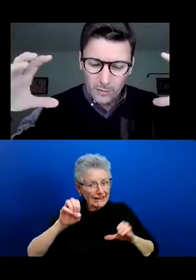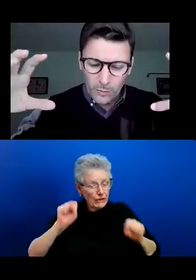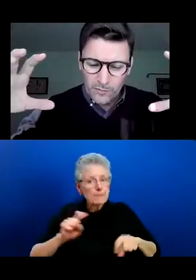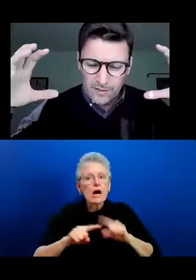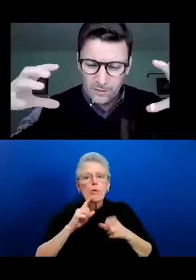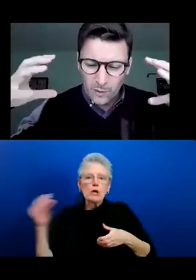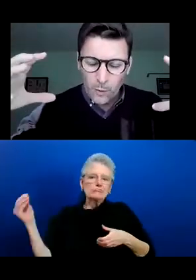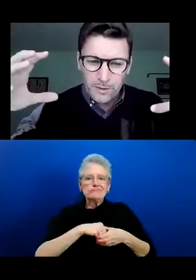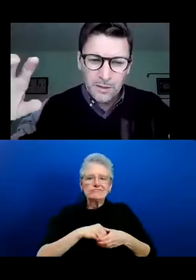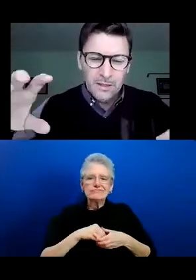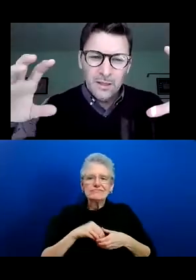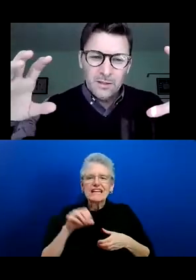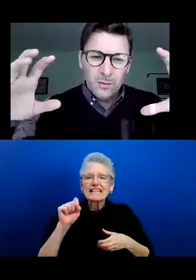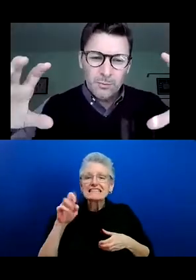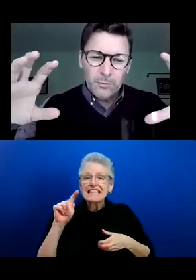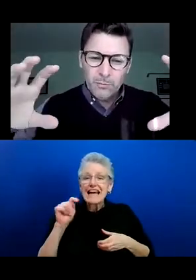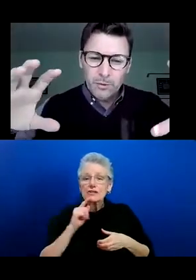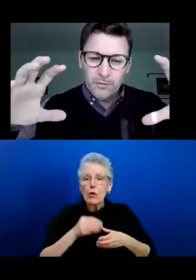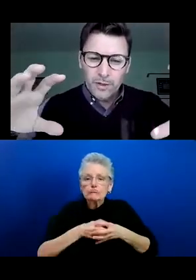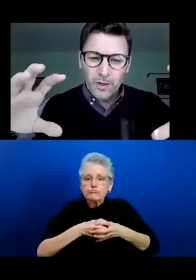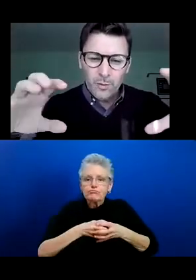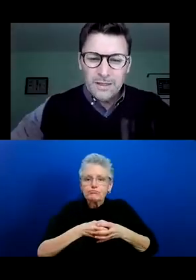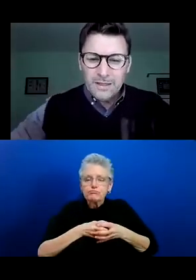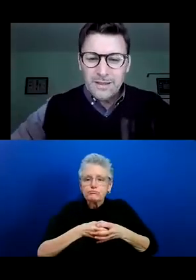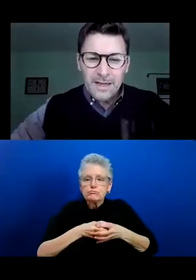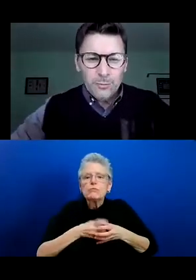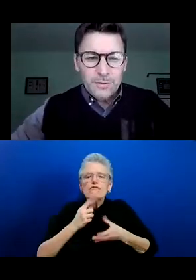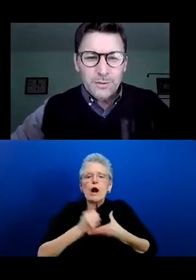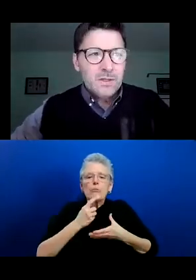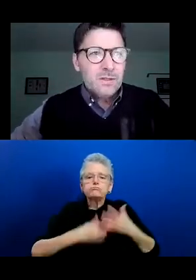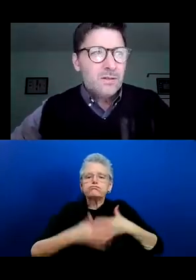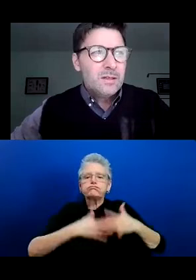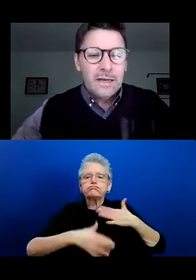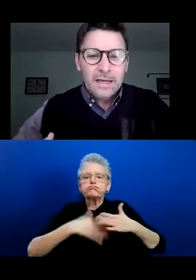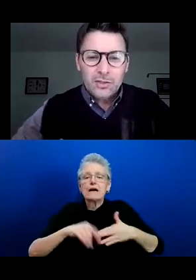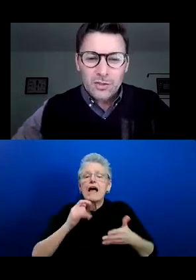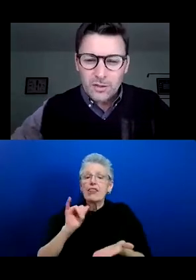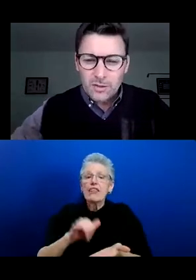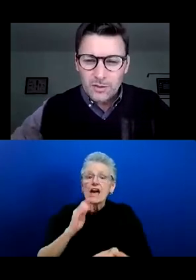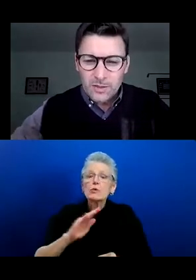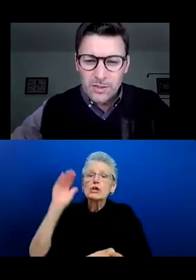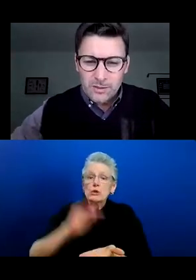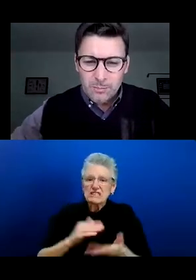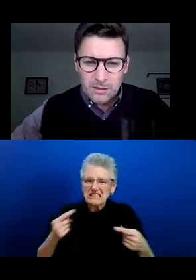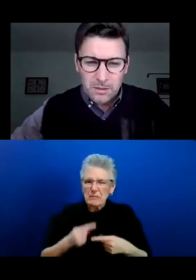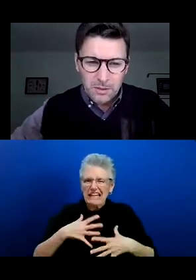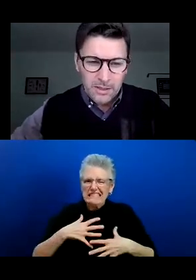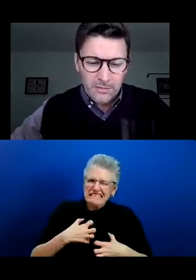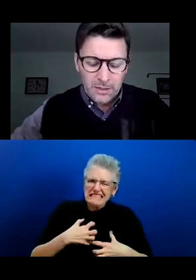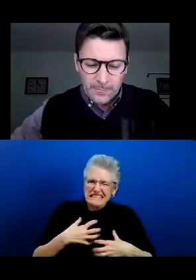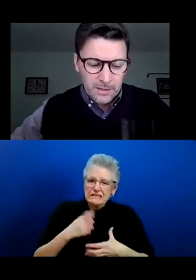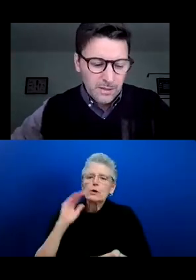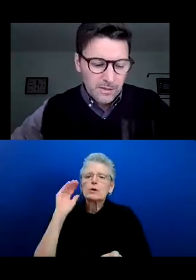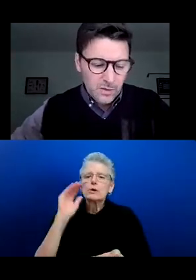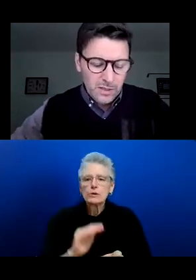in there to hold the vessel open to improve the blood flow. That reduces the angina, the chest pain that people